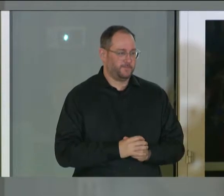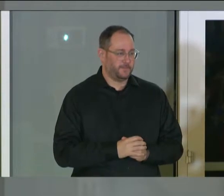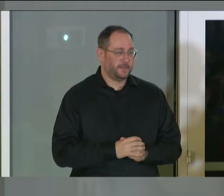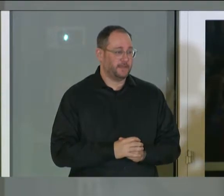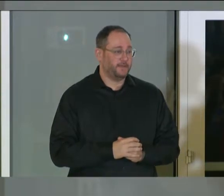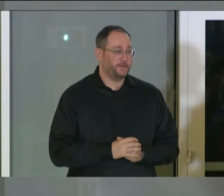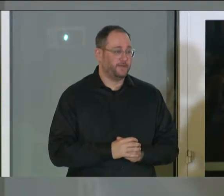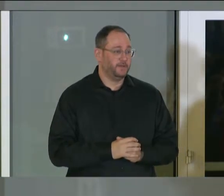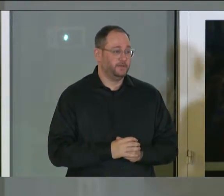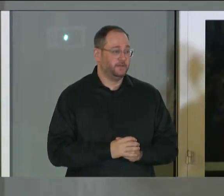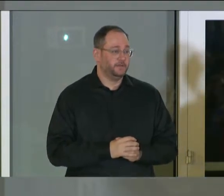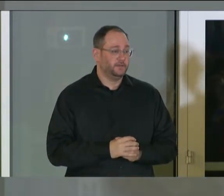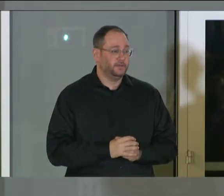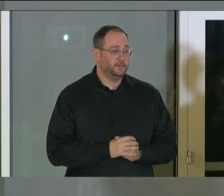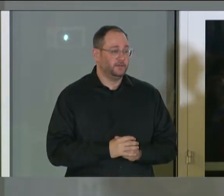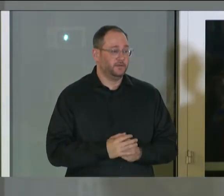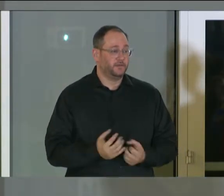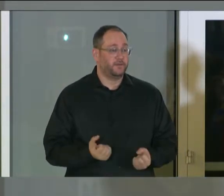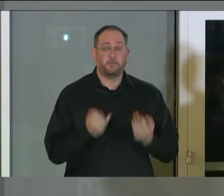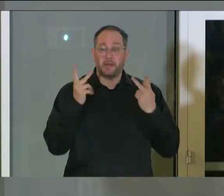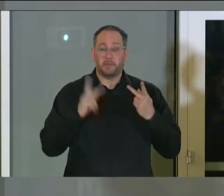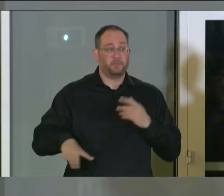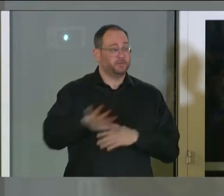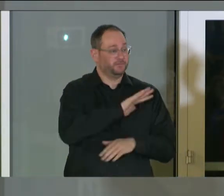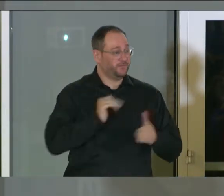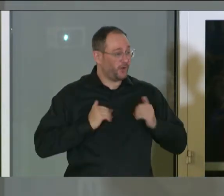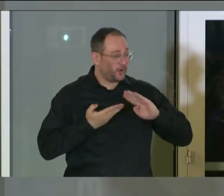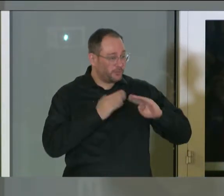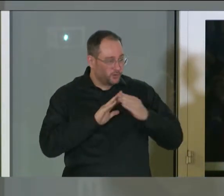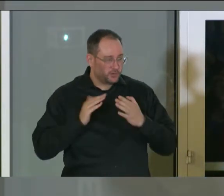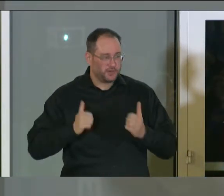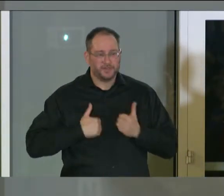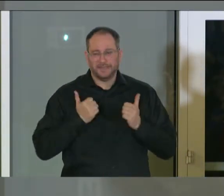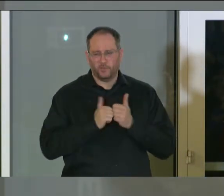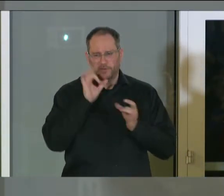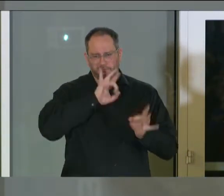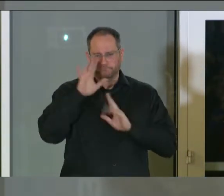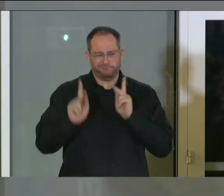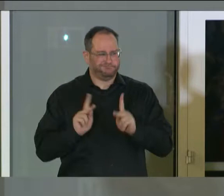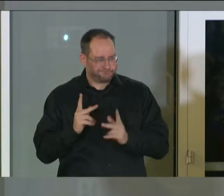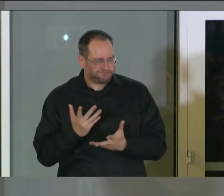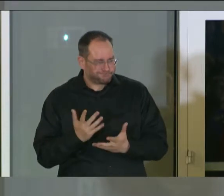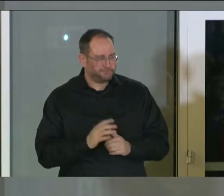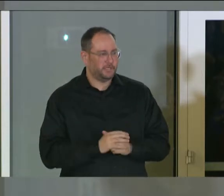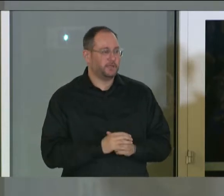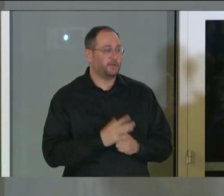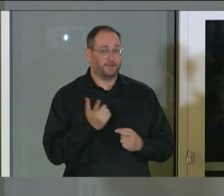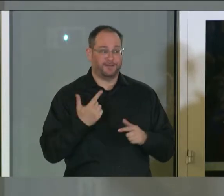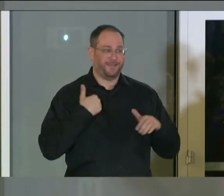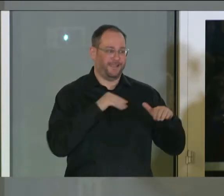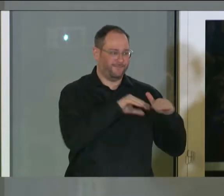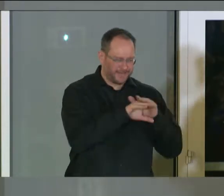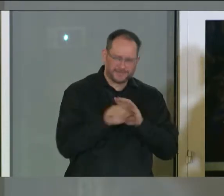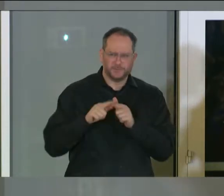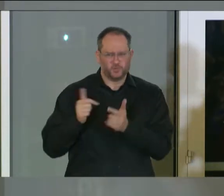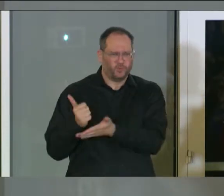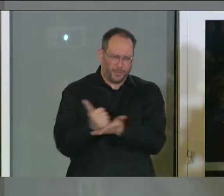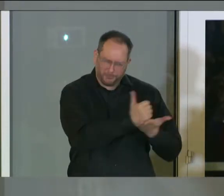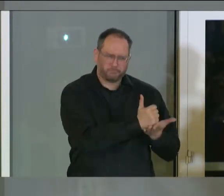people are living in our city with trauma, and we want them to get the help that they need as